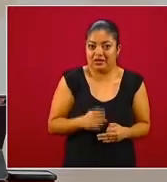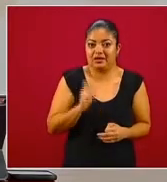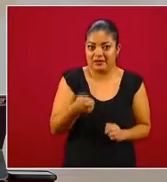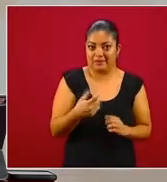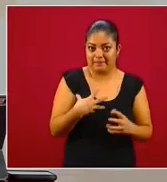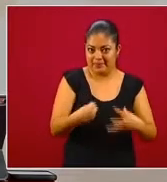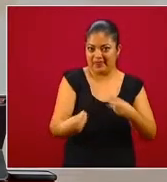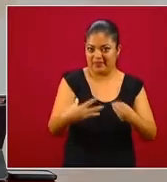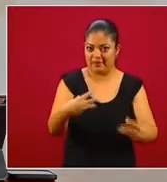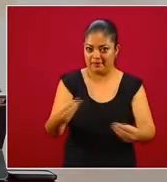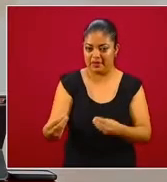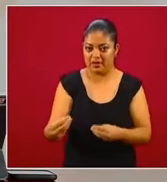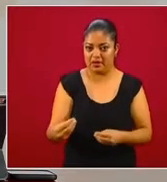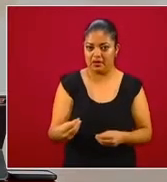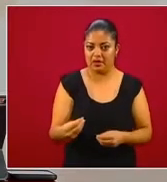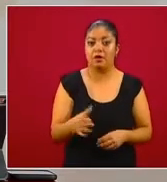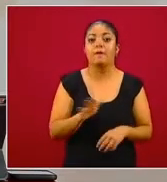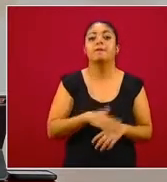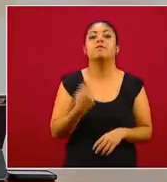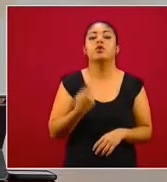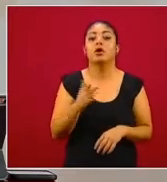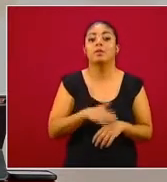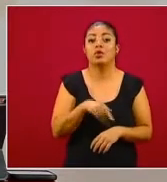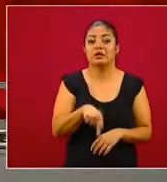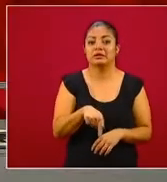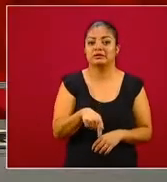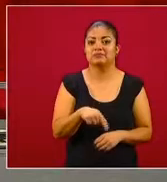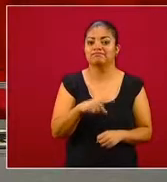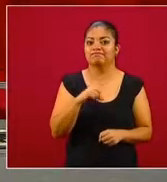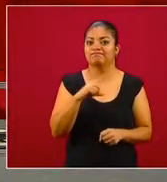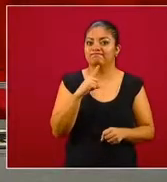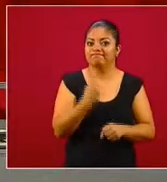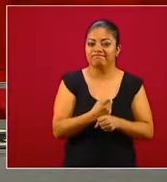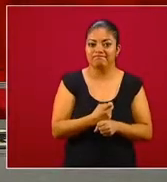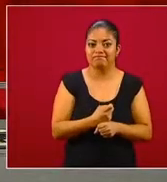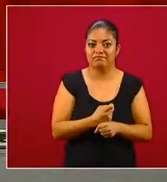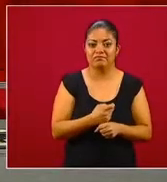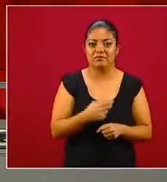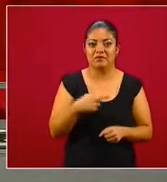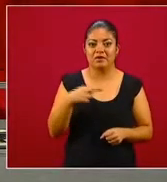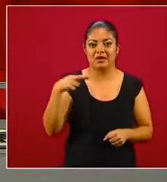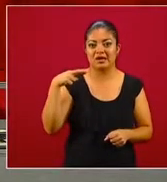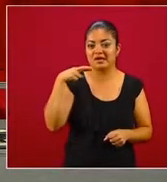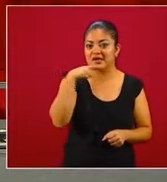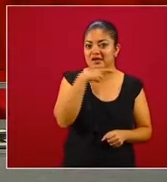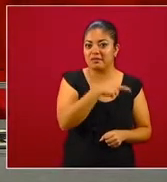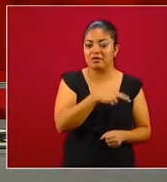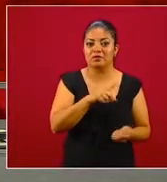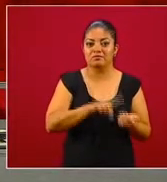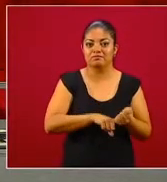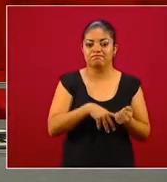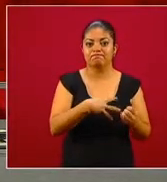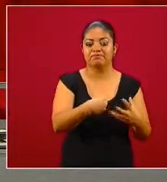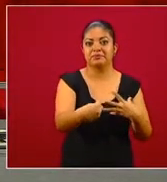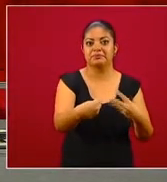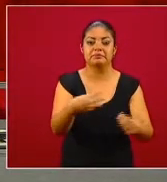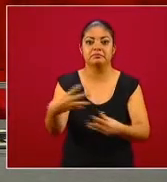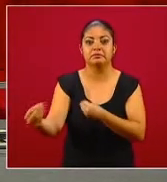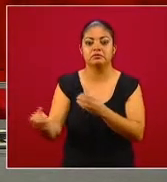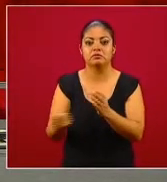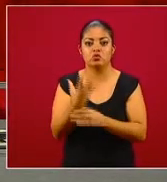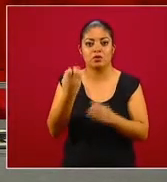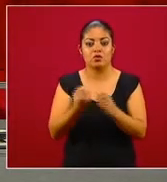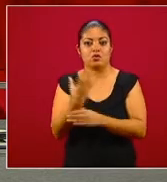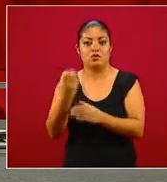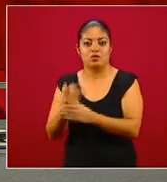epidemia, apex moment momento in cumbre the porque estamos en el pandemic, punto de apex más moment because we're at the rápida highest presentación de casos transmission nuevos